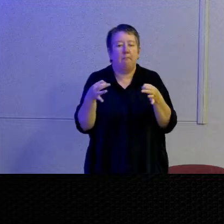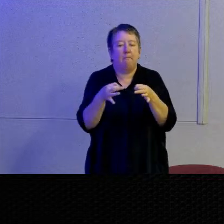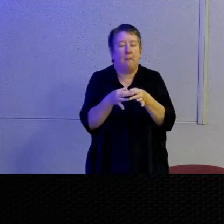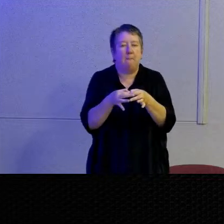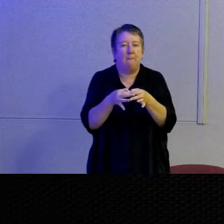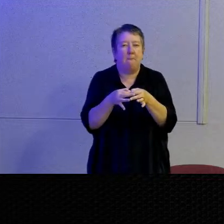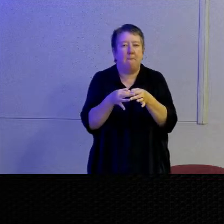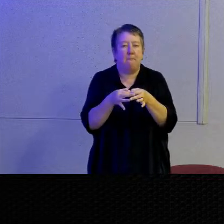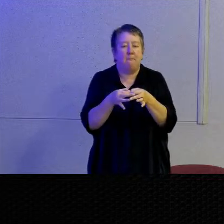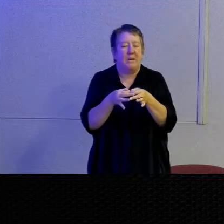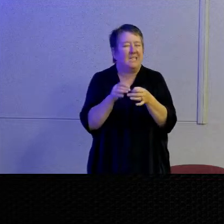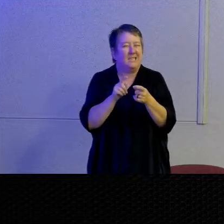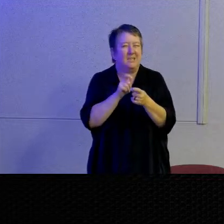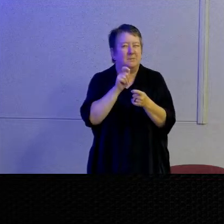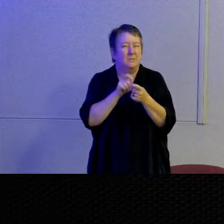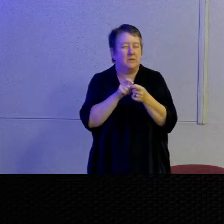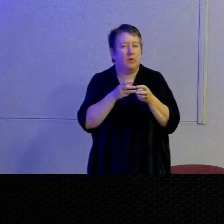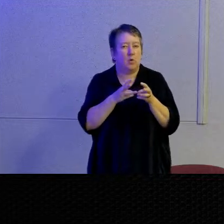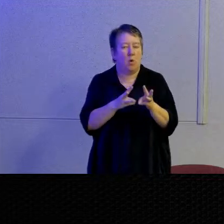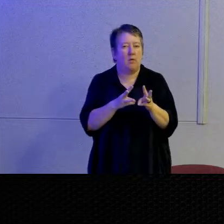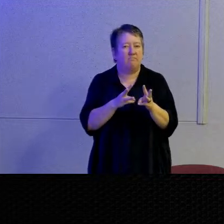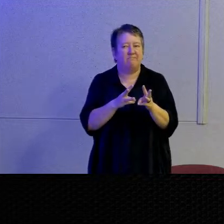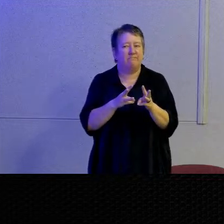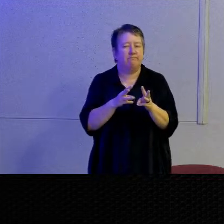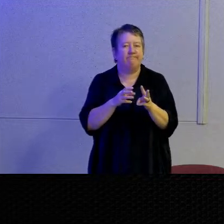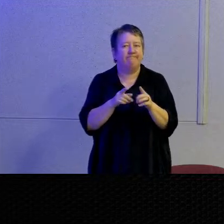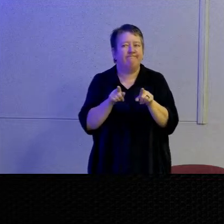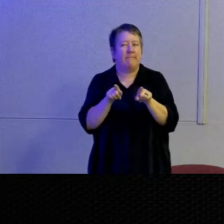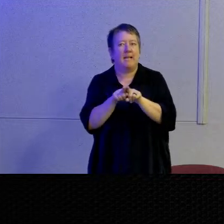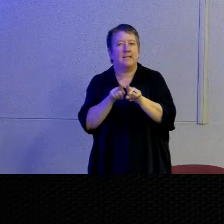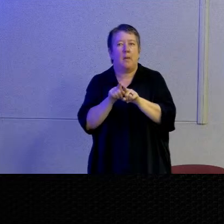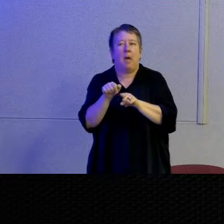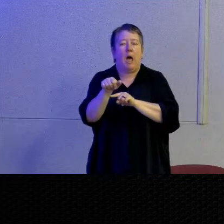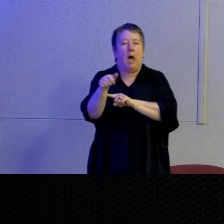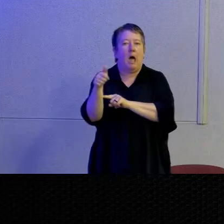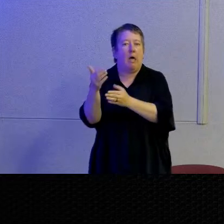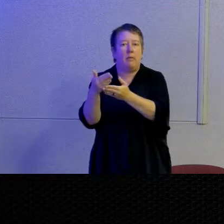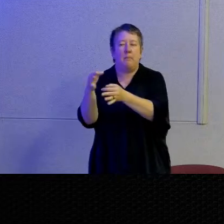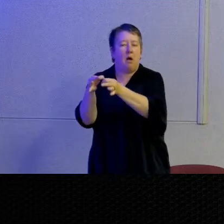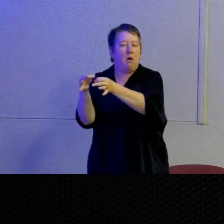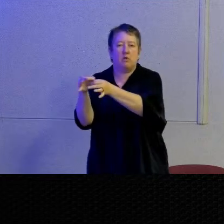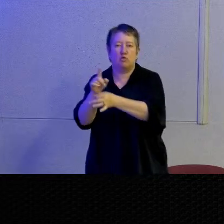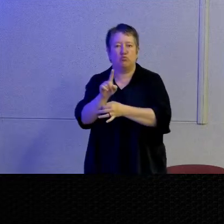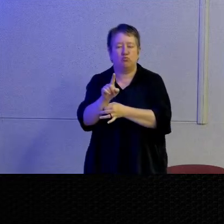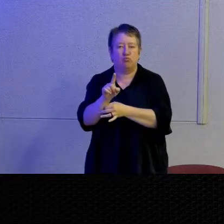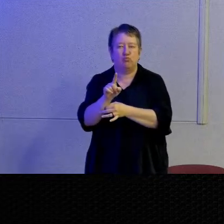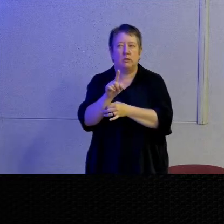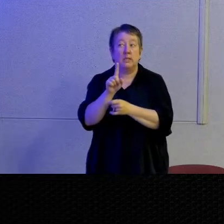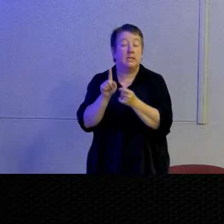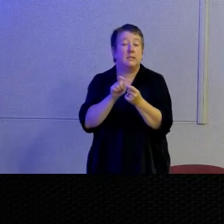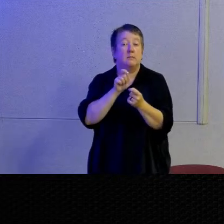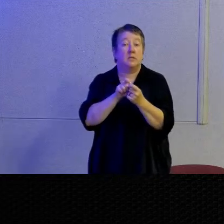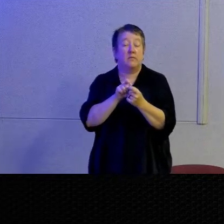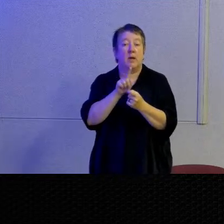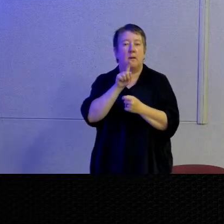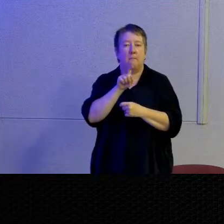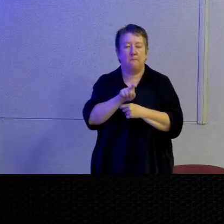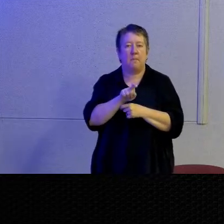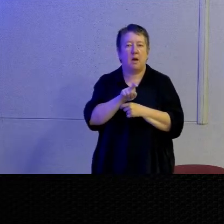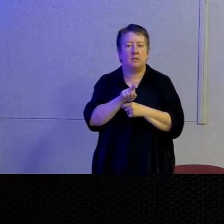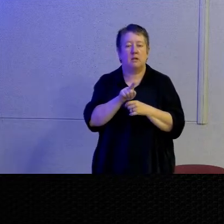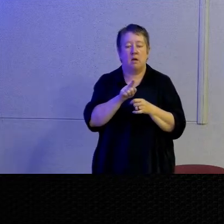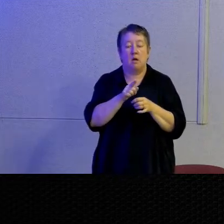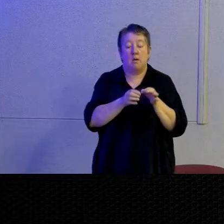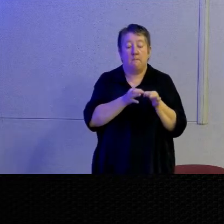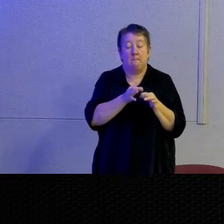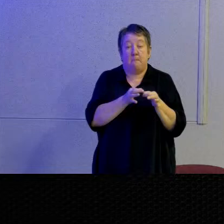specific ways, very different from any other particle. Specifically, the couplings should be proportional to the other